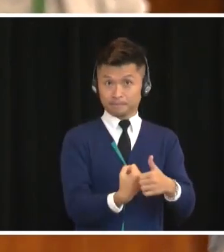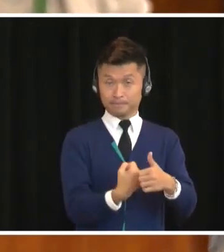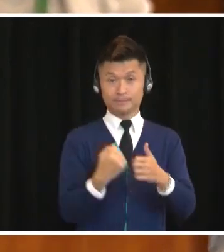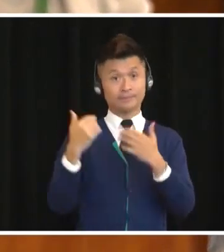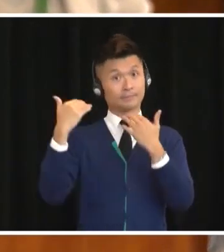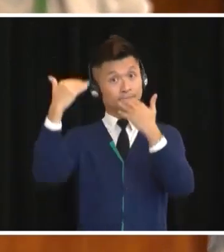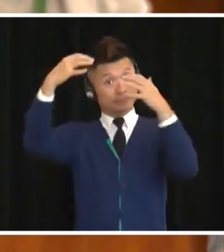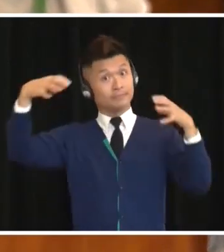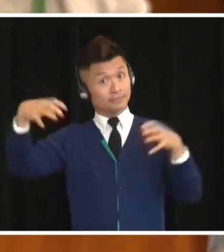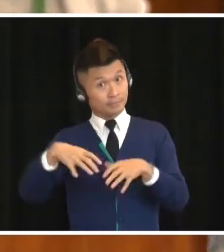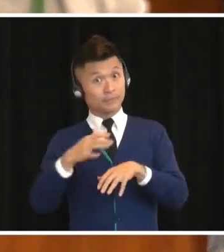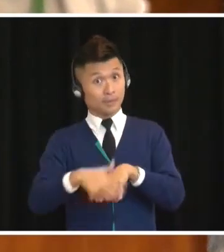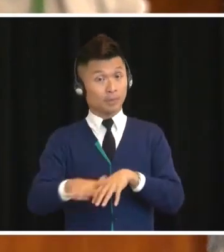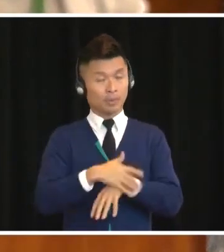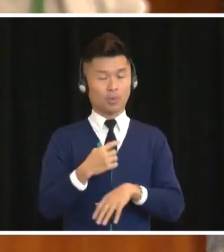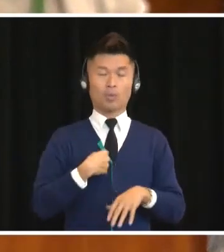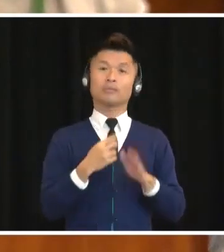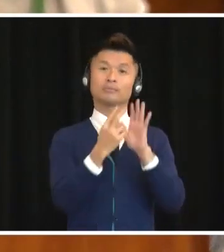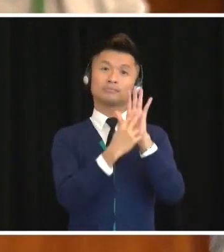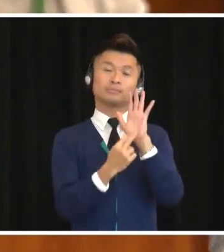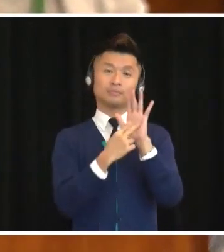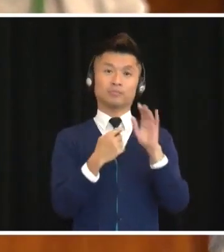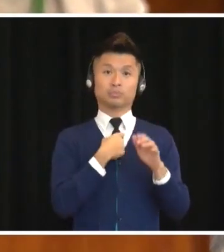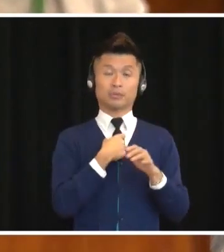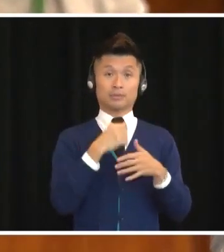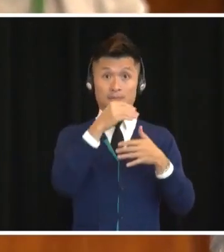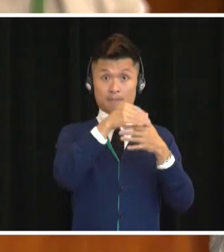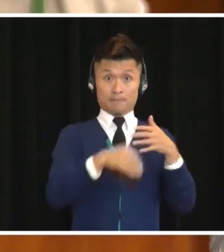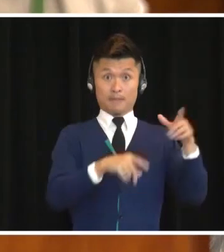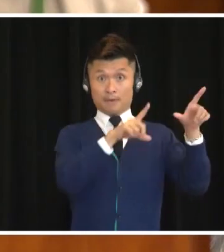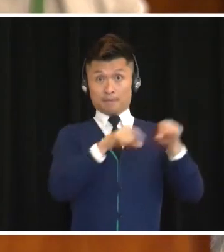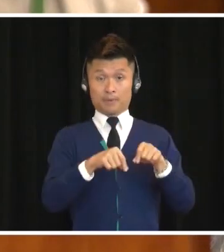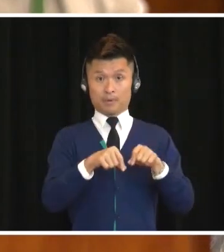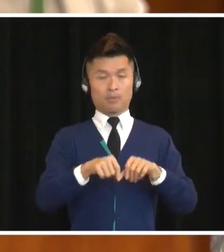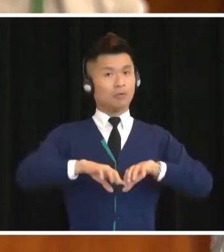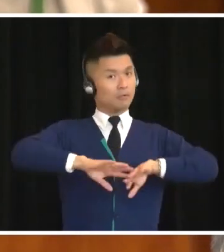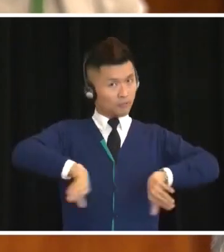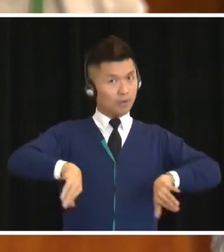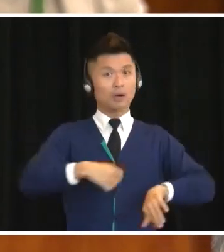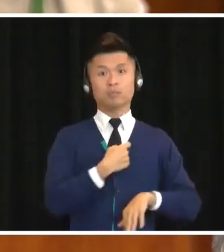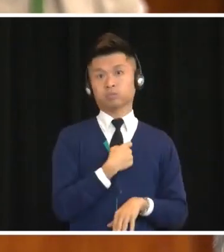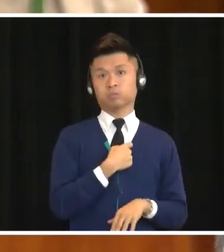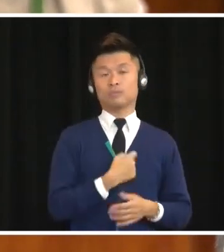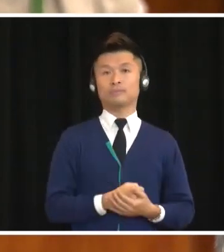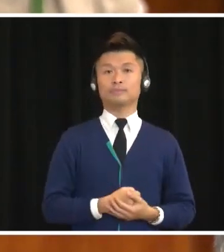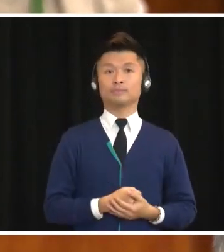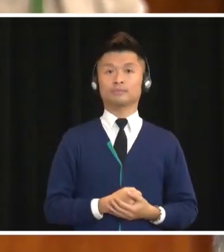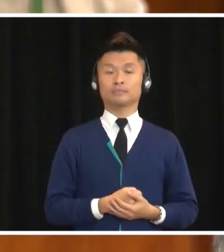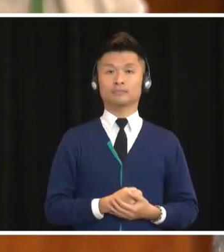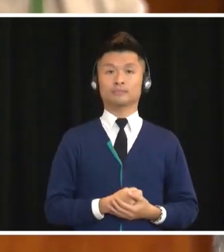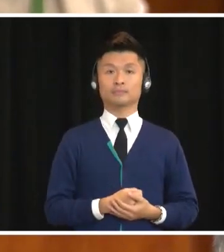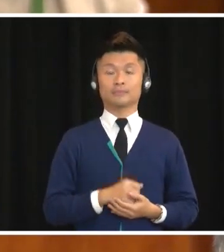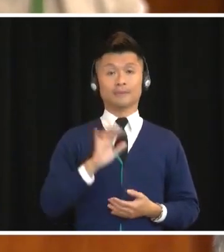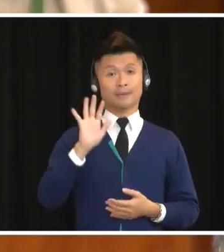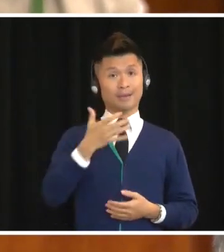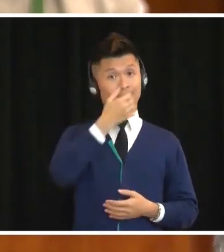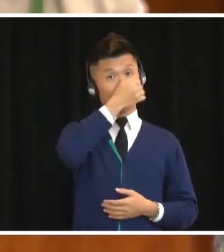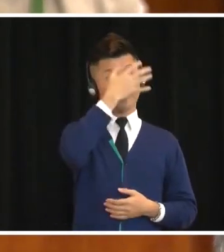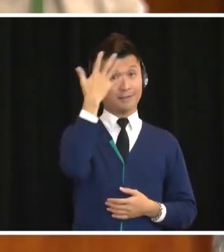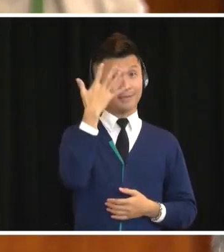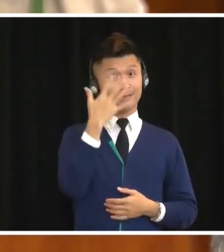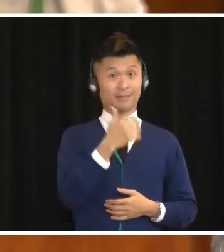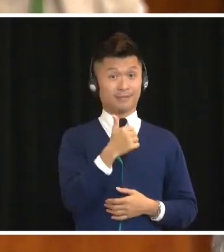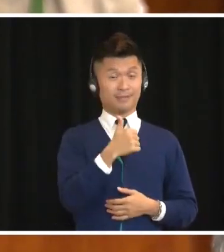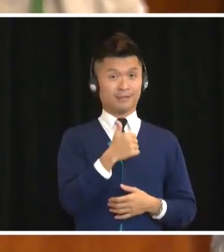During pretrial detention, are children detained together with adults? According to our regulation,